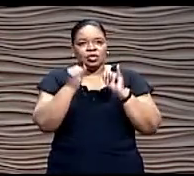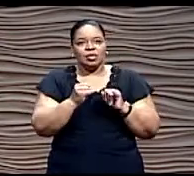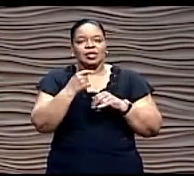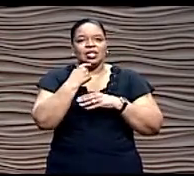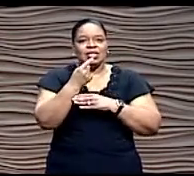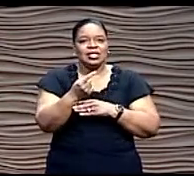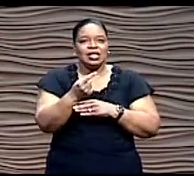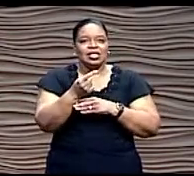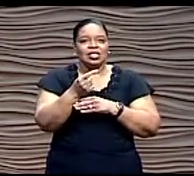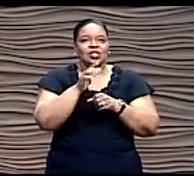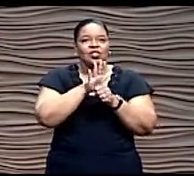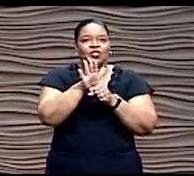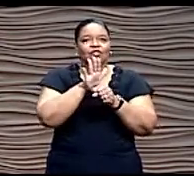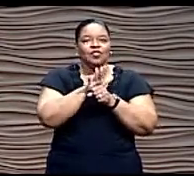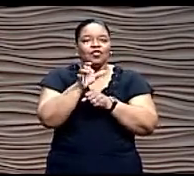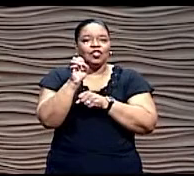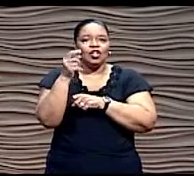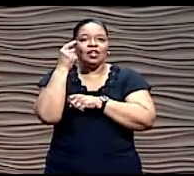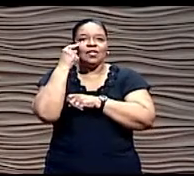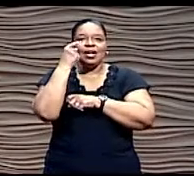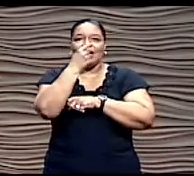wheels are full of eyes.